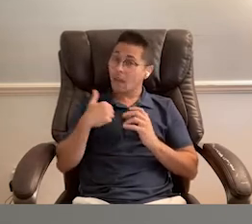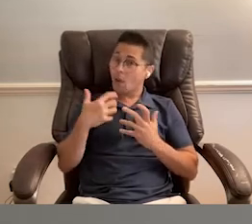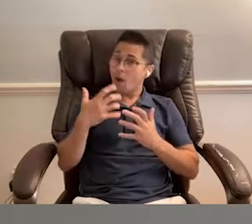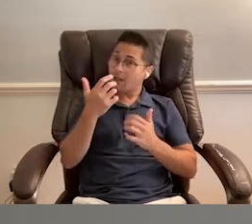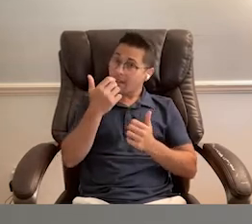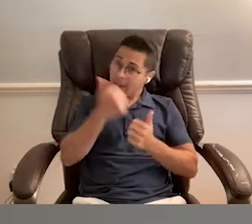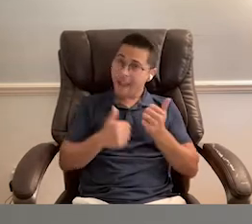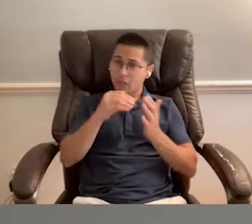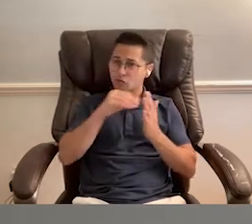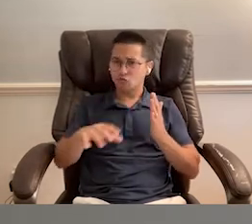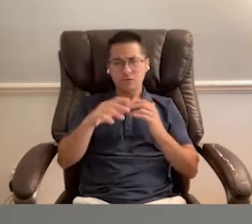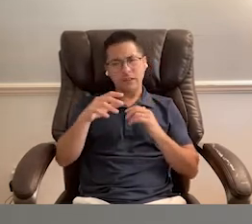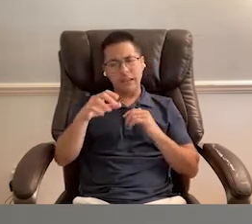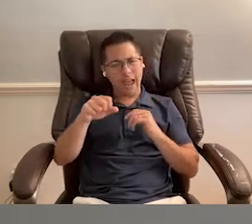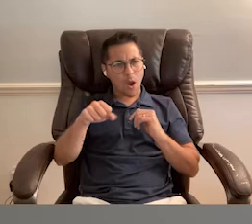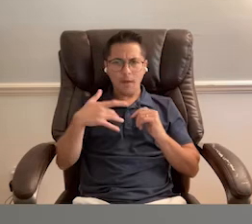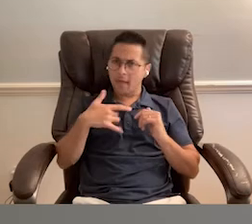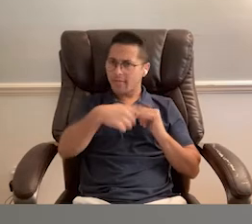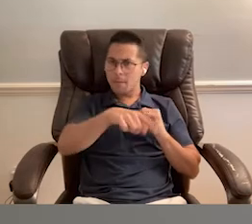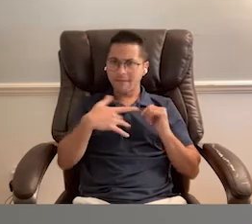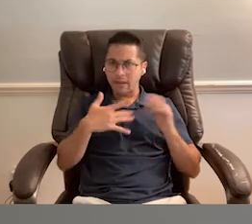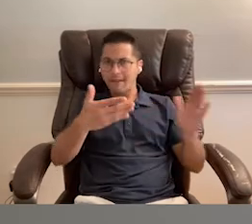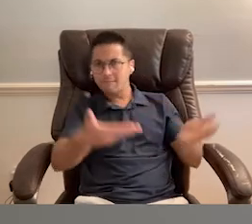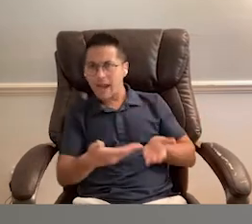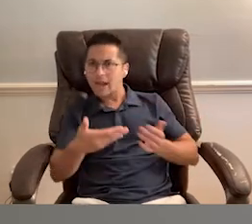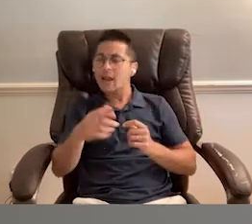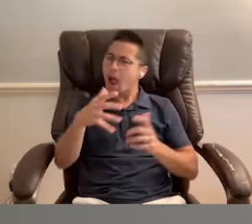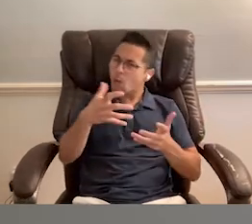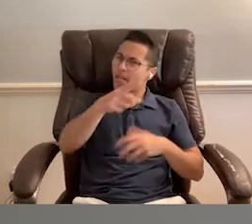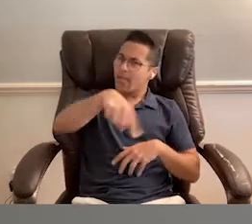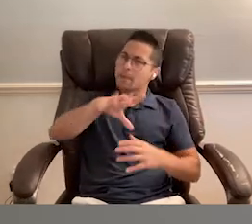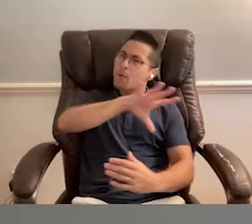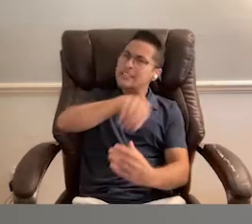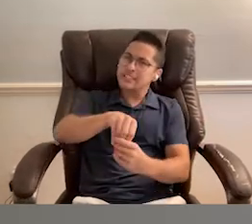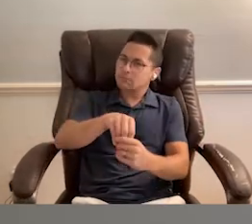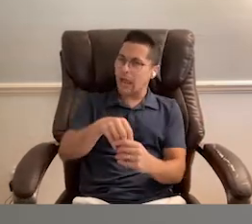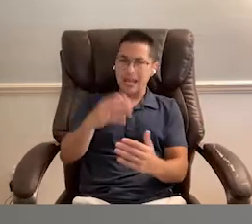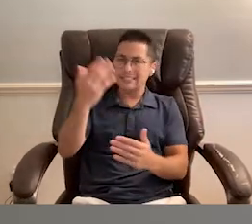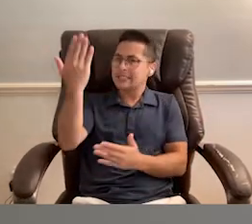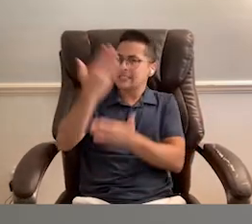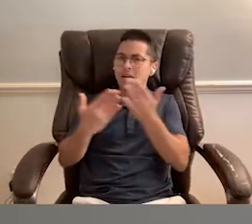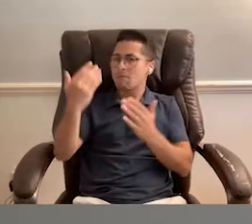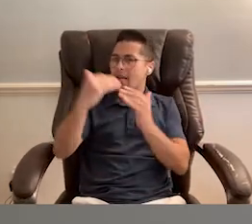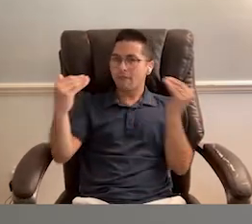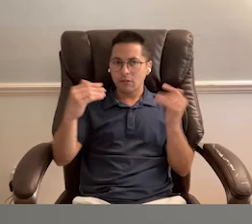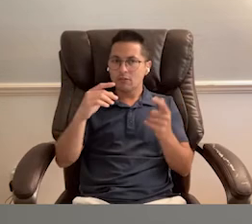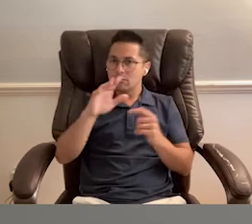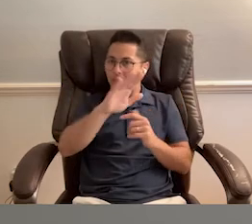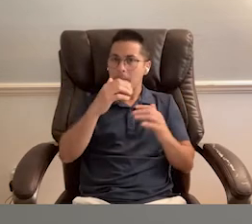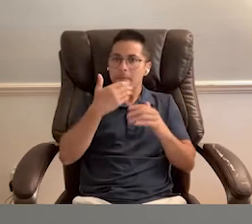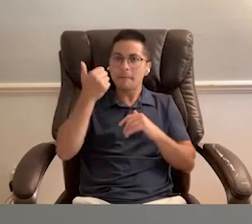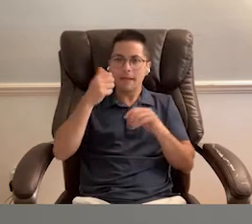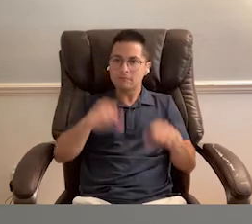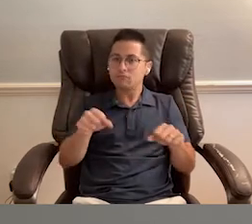every student not only to be invited to their meeting, I want them to participate at some level to the best of their ability,